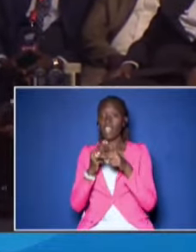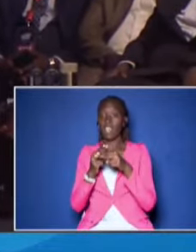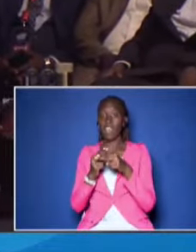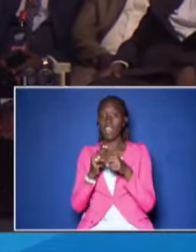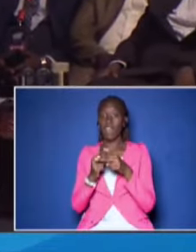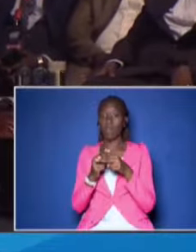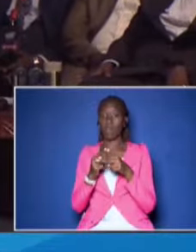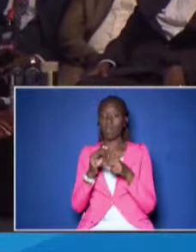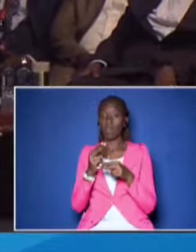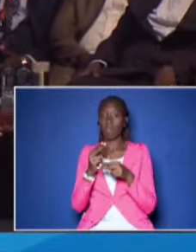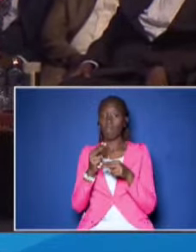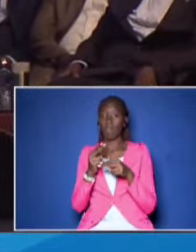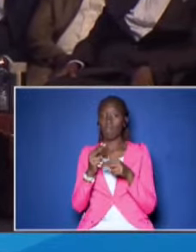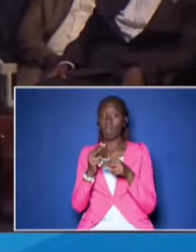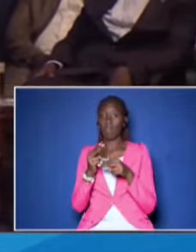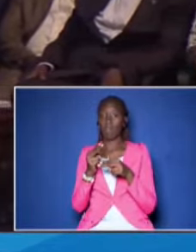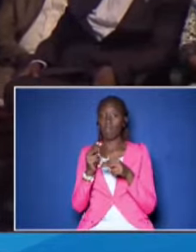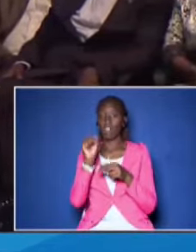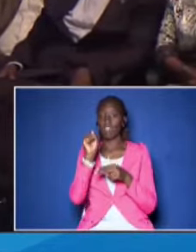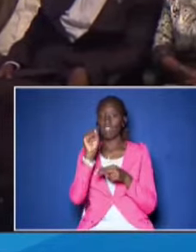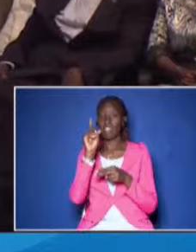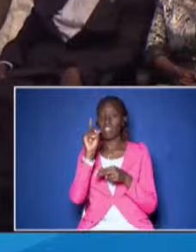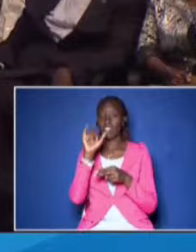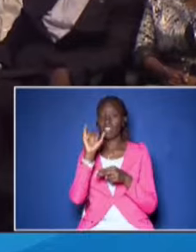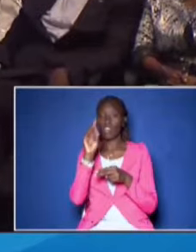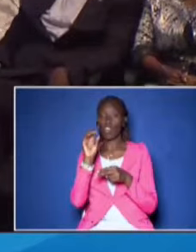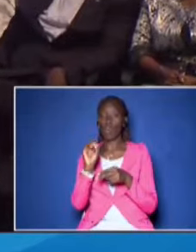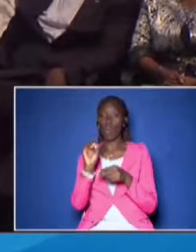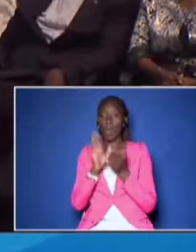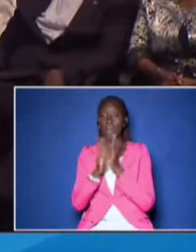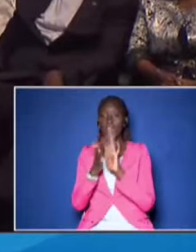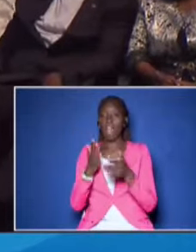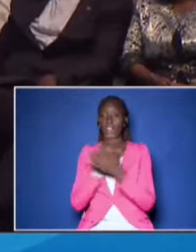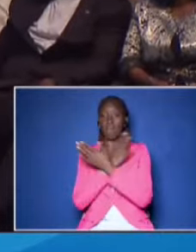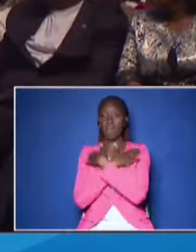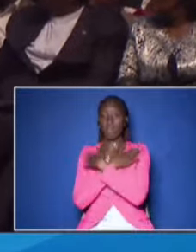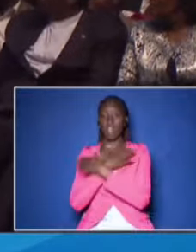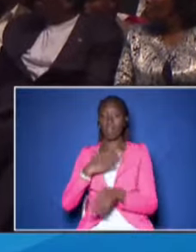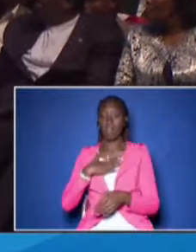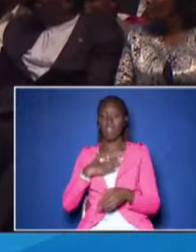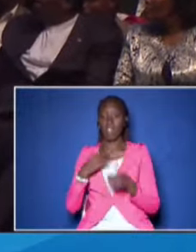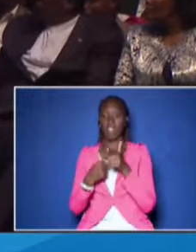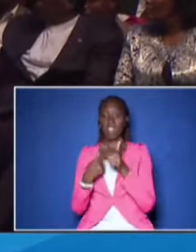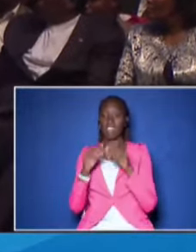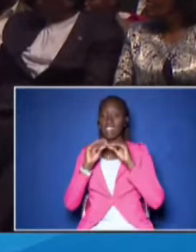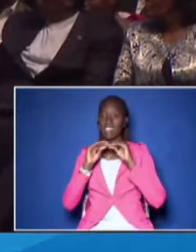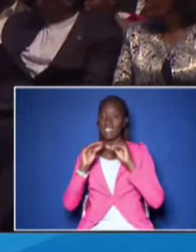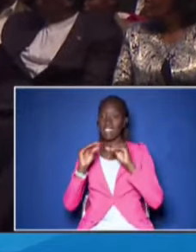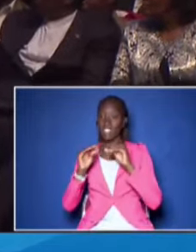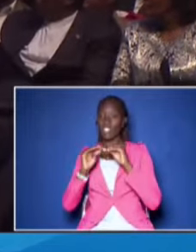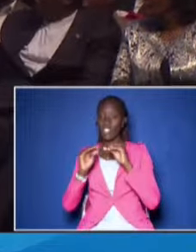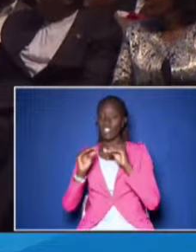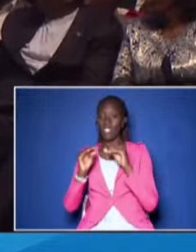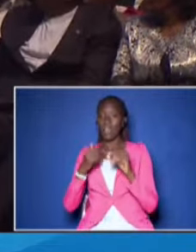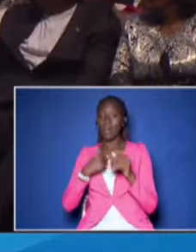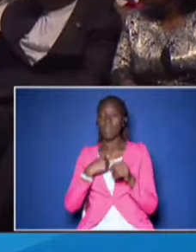teacher she became my friend and she taught me the Hebrew